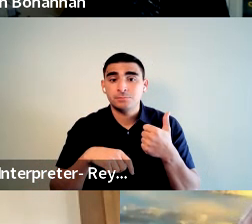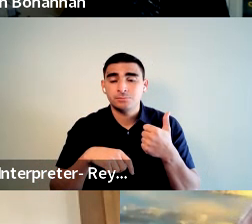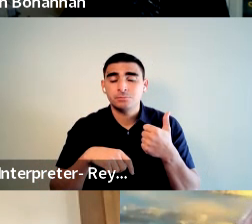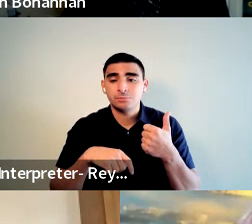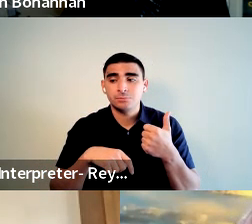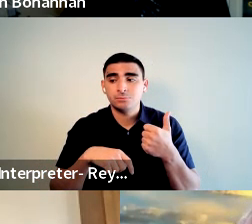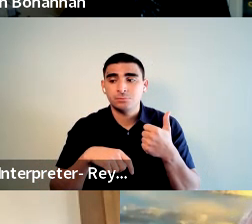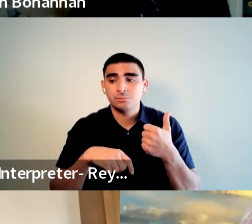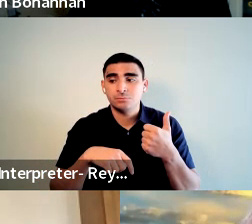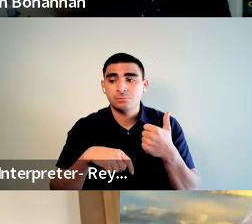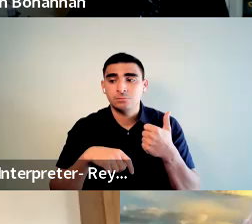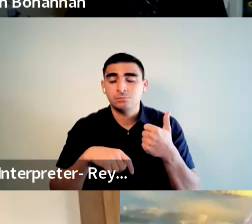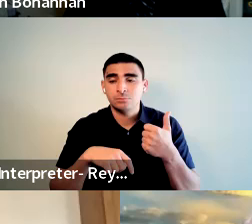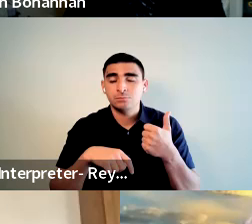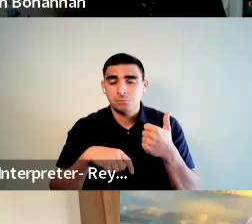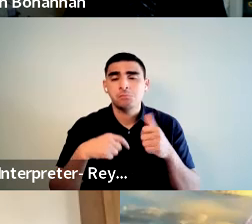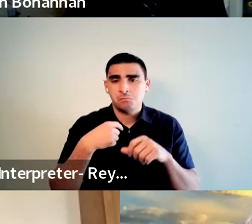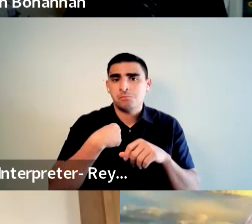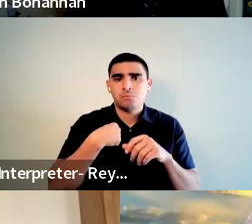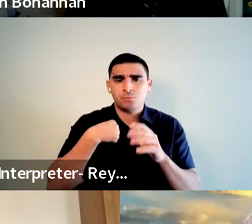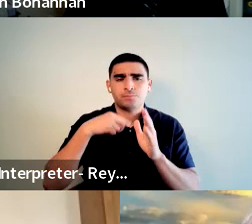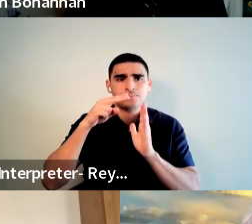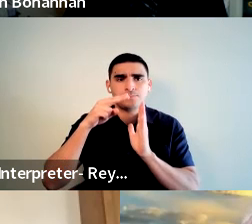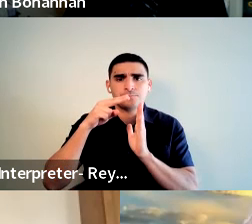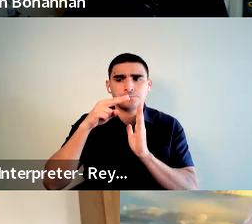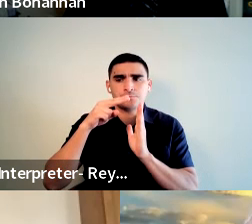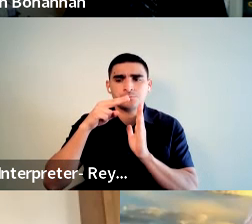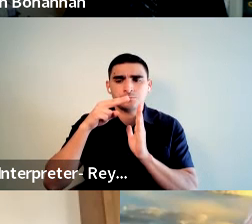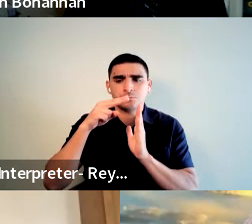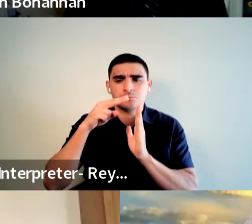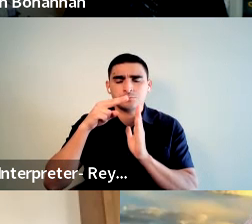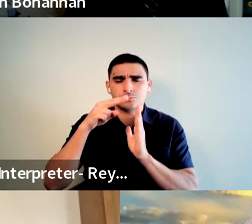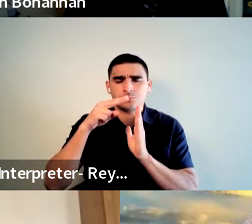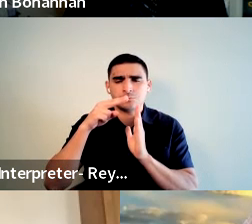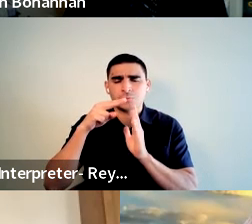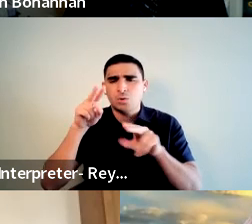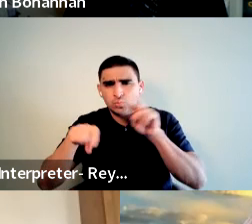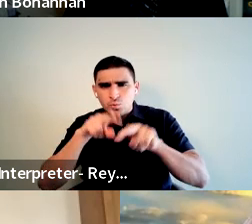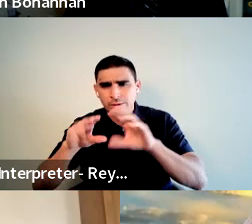I was reading through the groups, and they all said expand, and